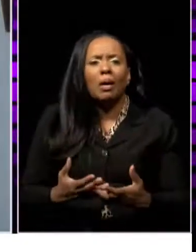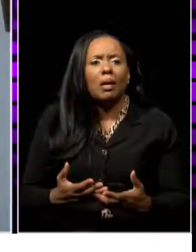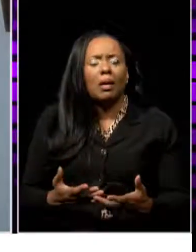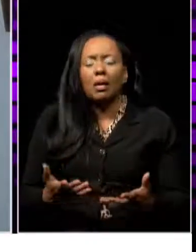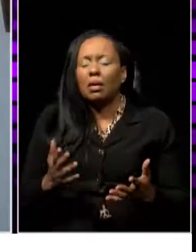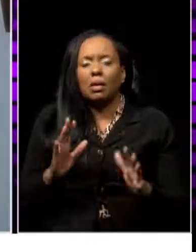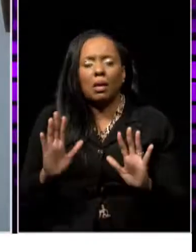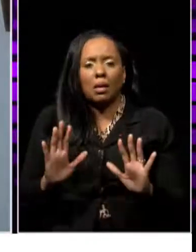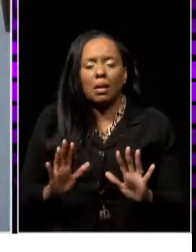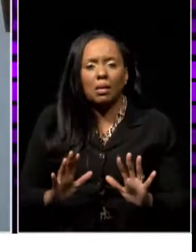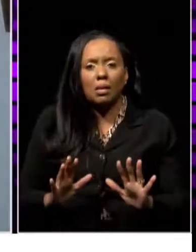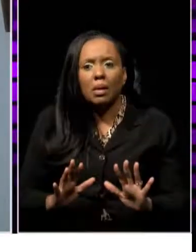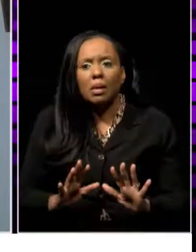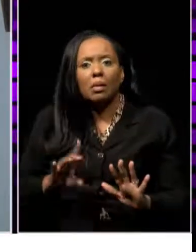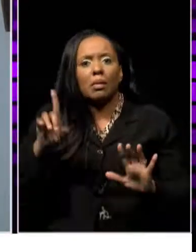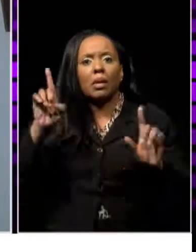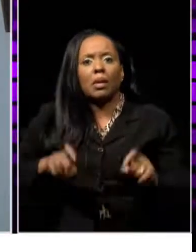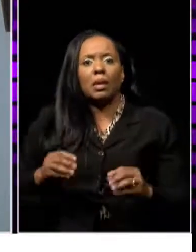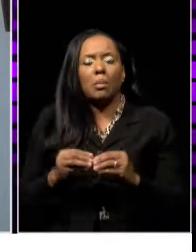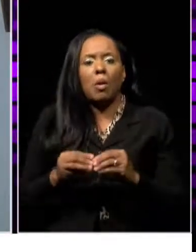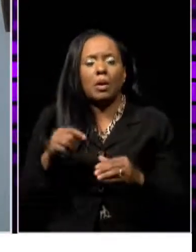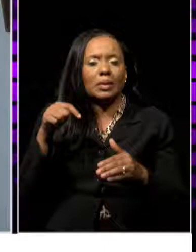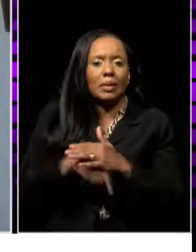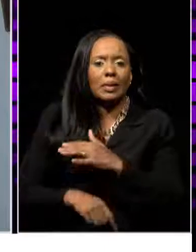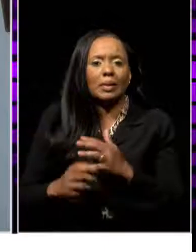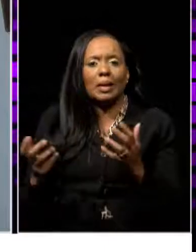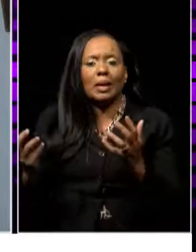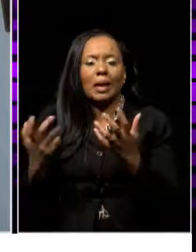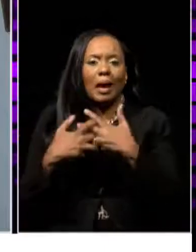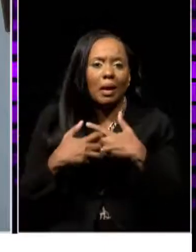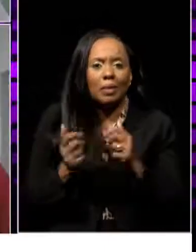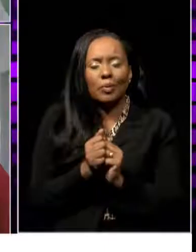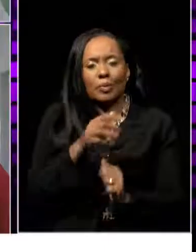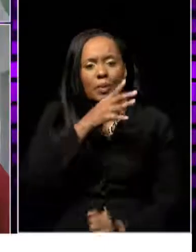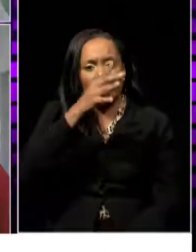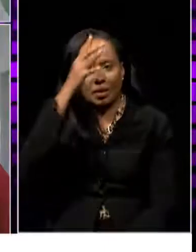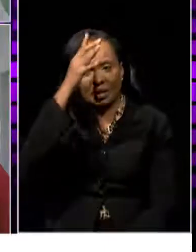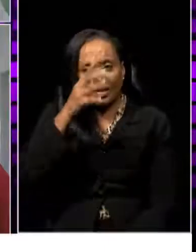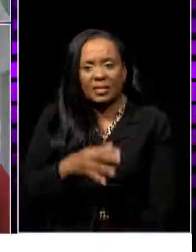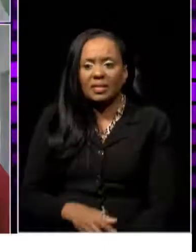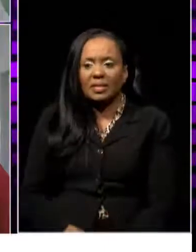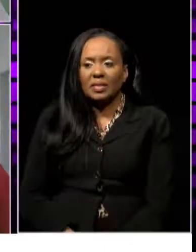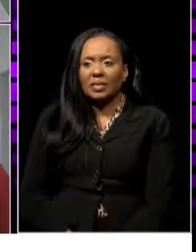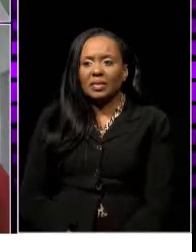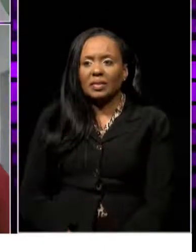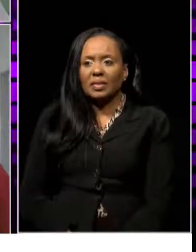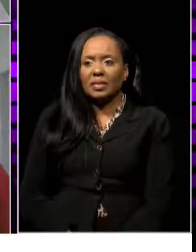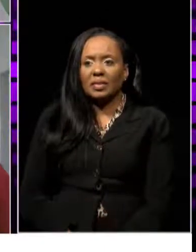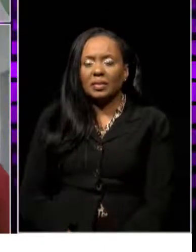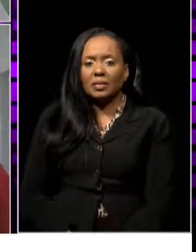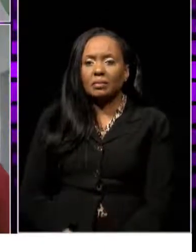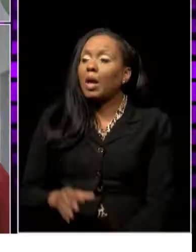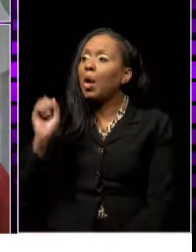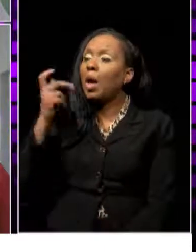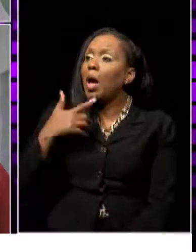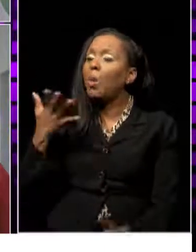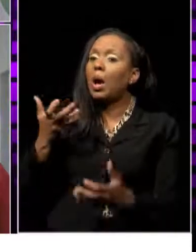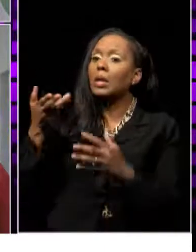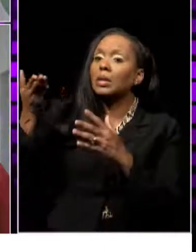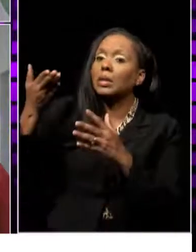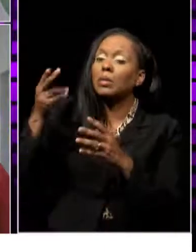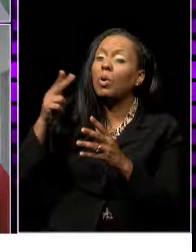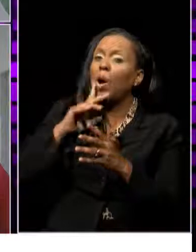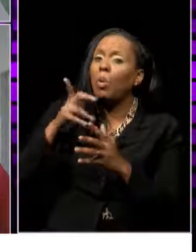environment. So we need a deeper partnership with parents for this to be effective. All right, I, thank I, you. I want to jump in here.